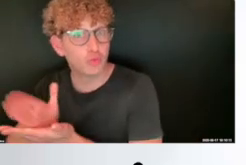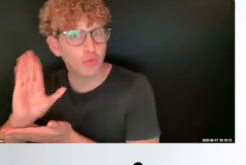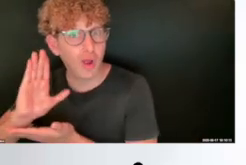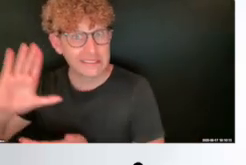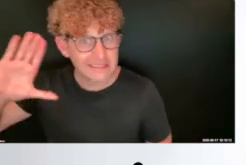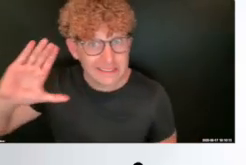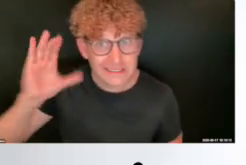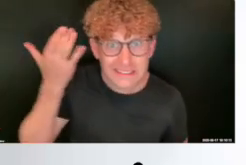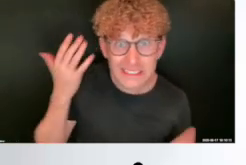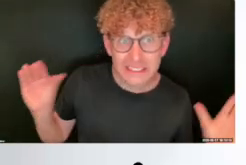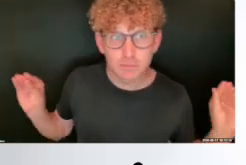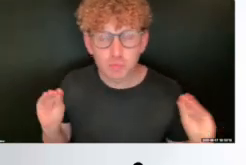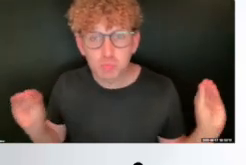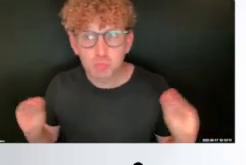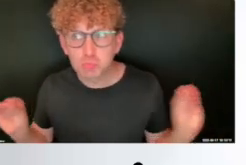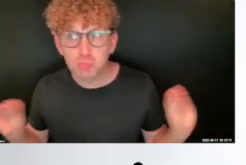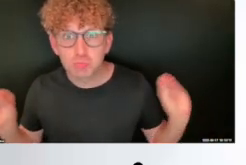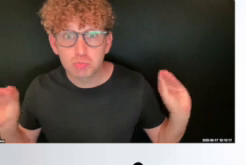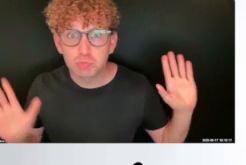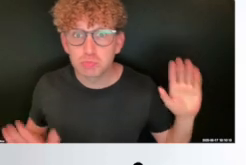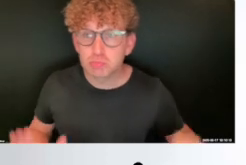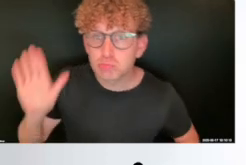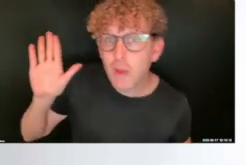we could move on to the next part of the presentation.